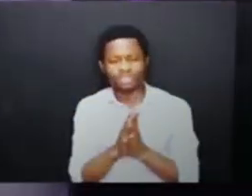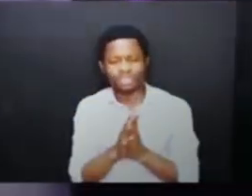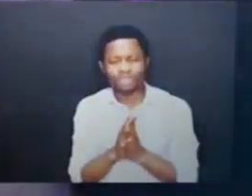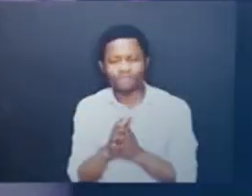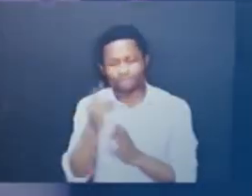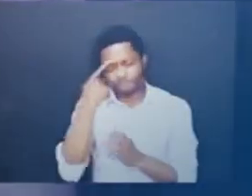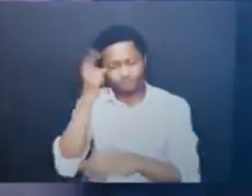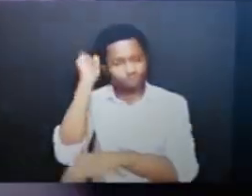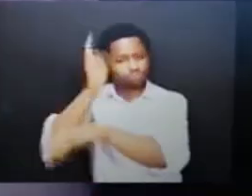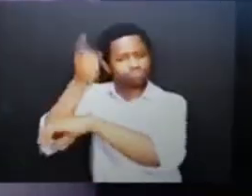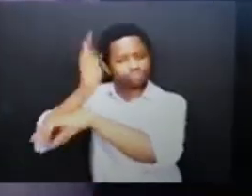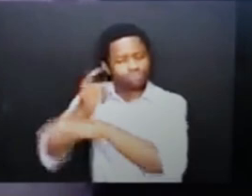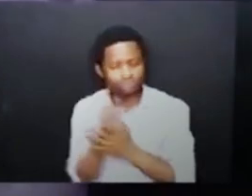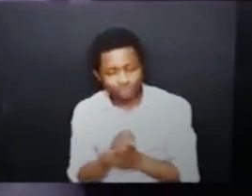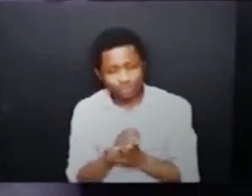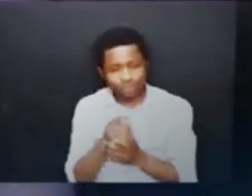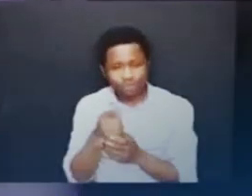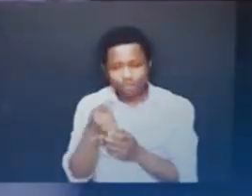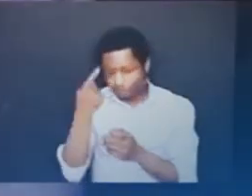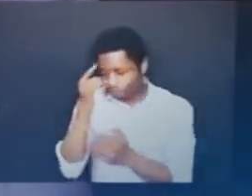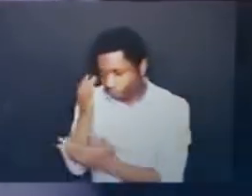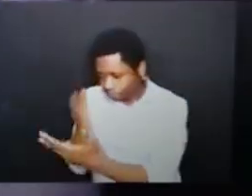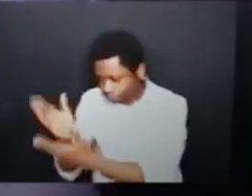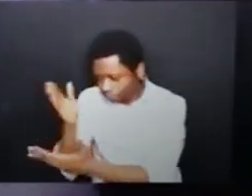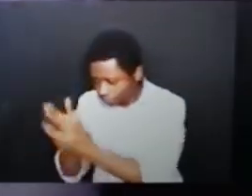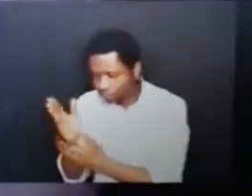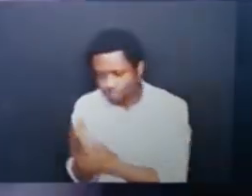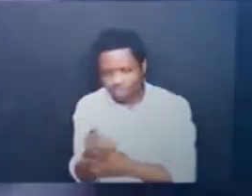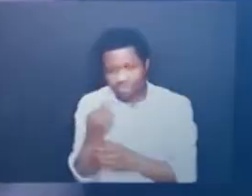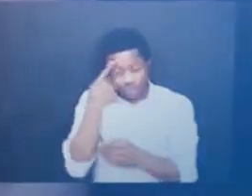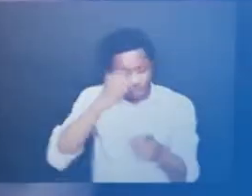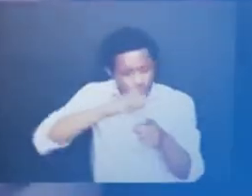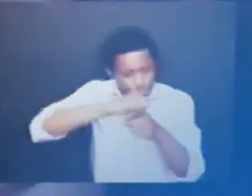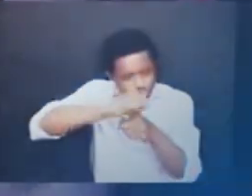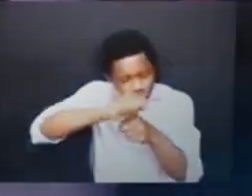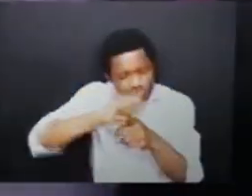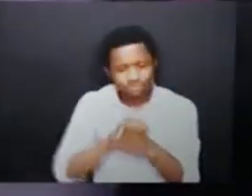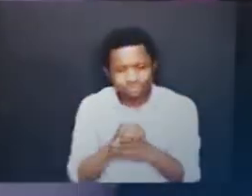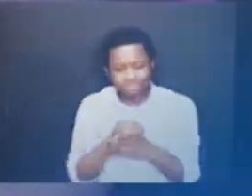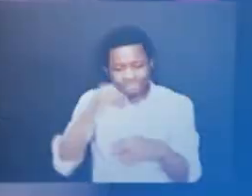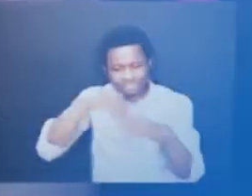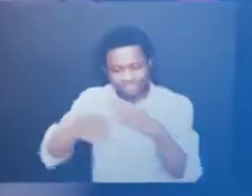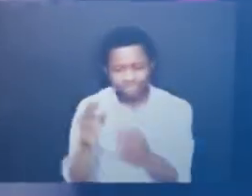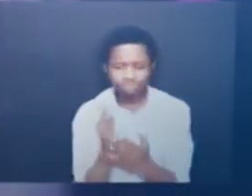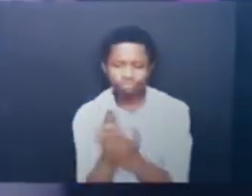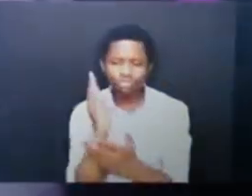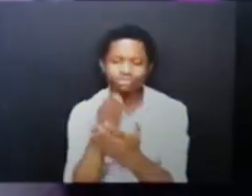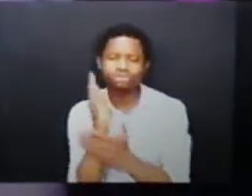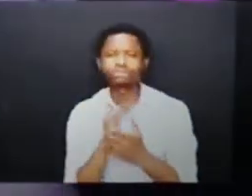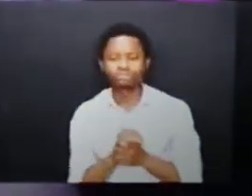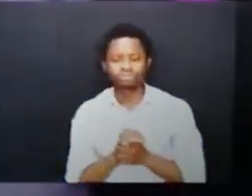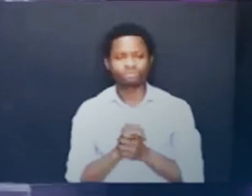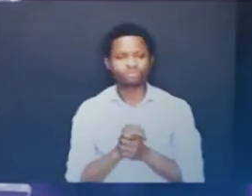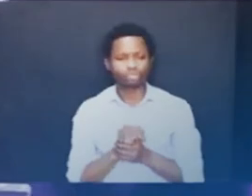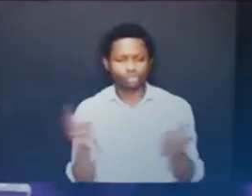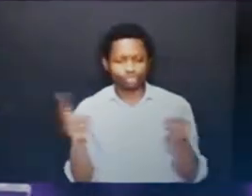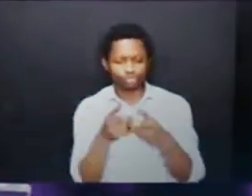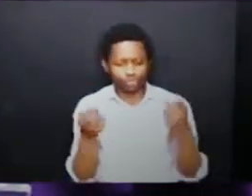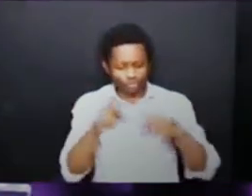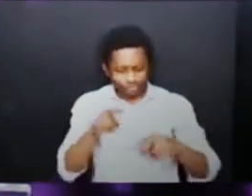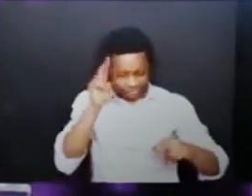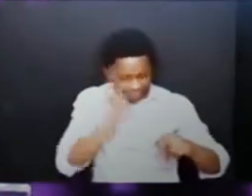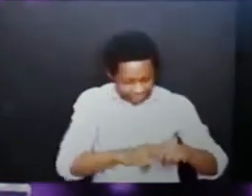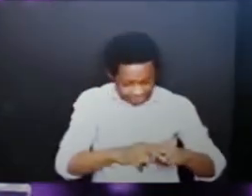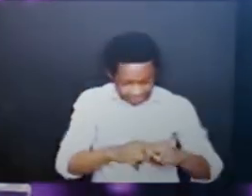rebuking, for correcting, for training in righteousness. See, so when you sit behind